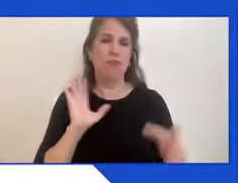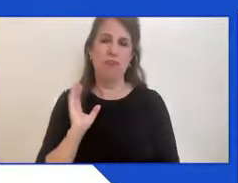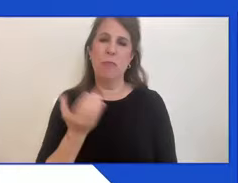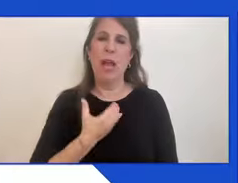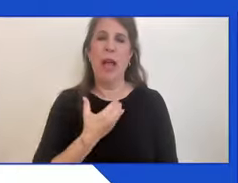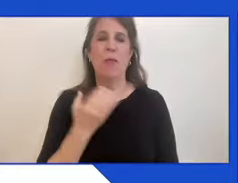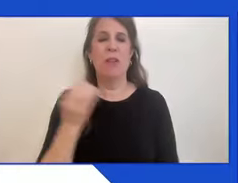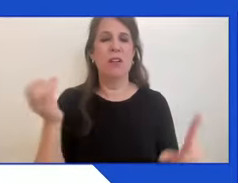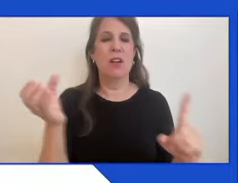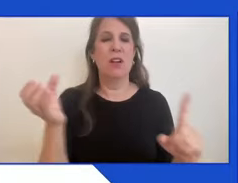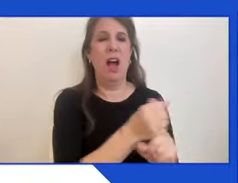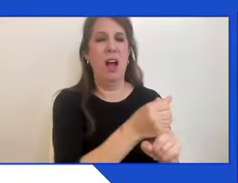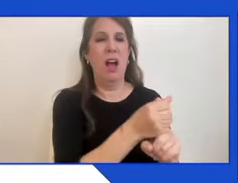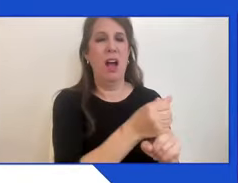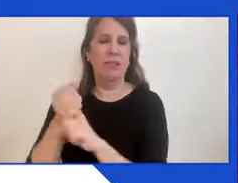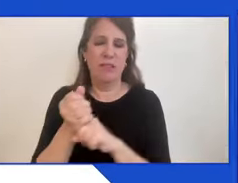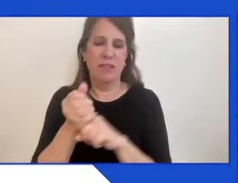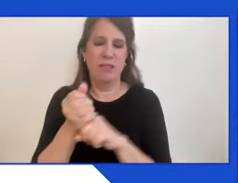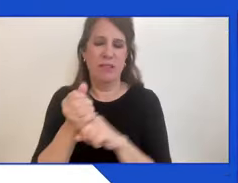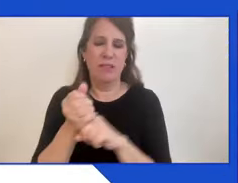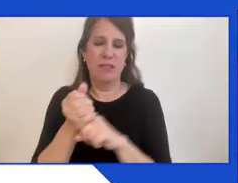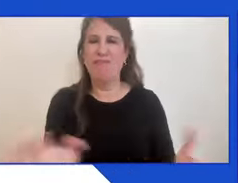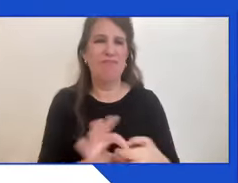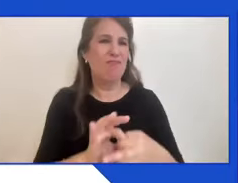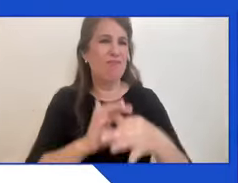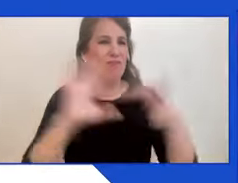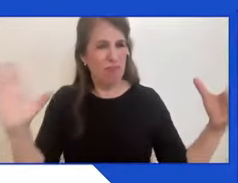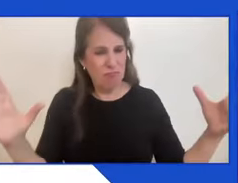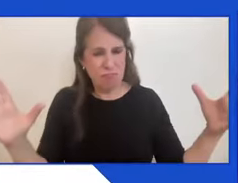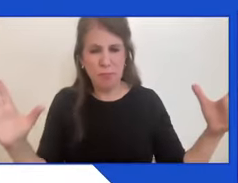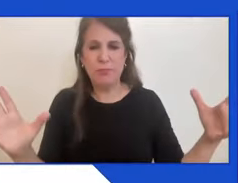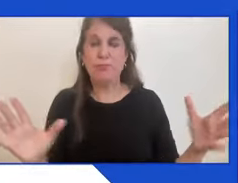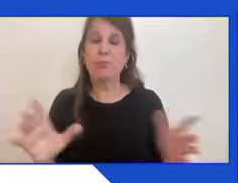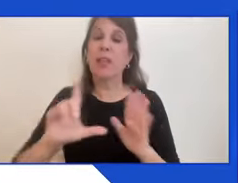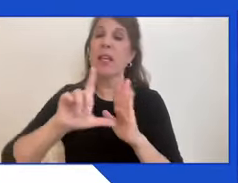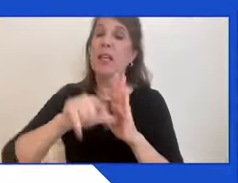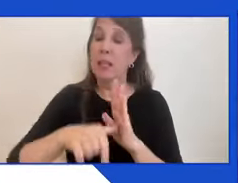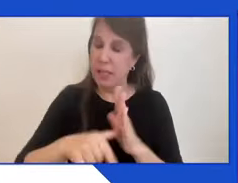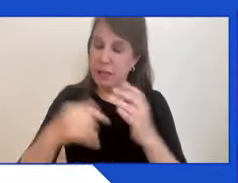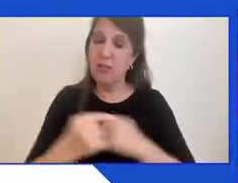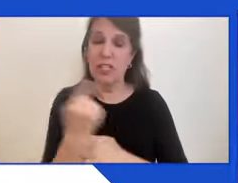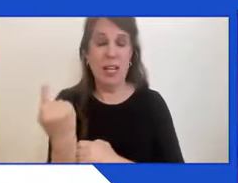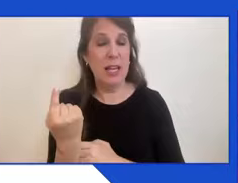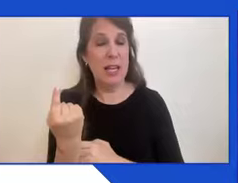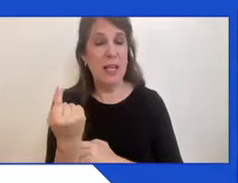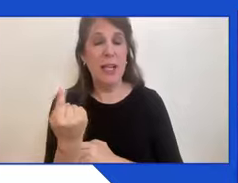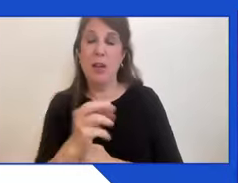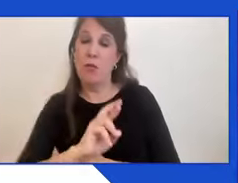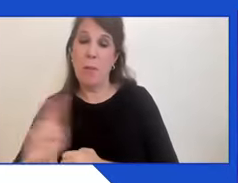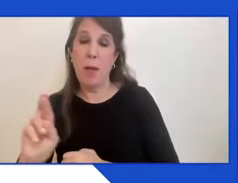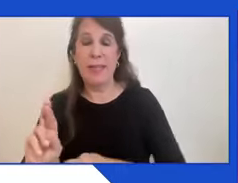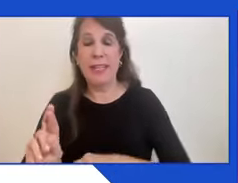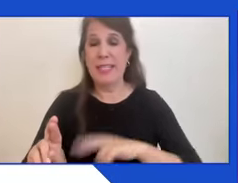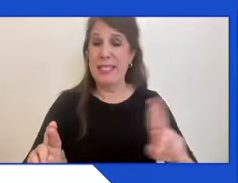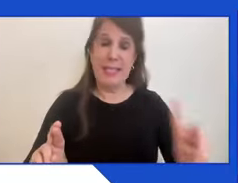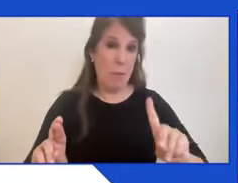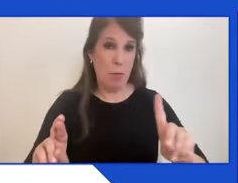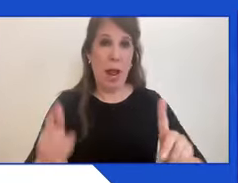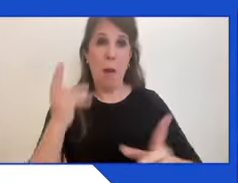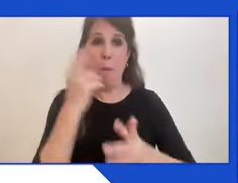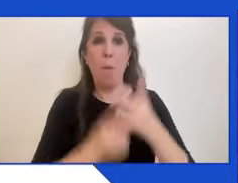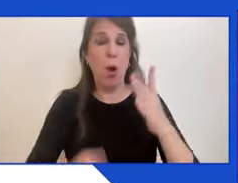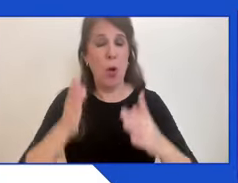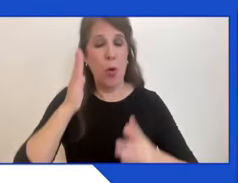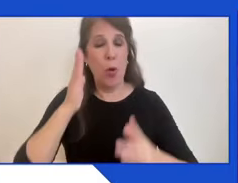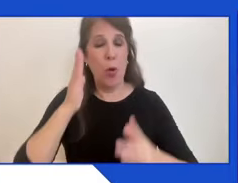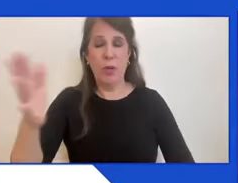Later today, we'll hear from congressional leaders in both parties who have come to show